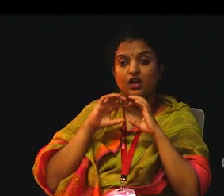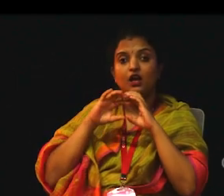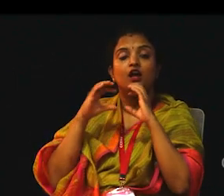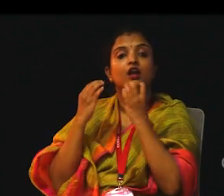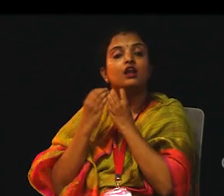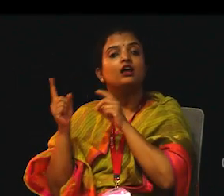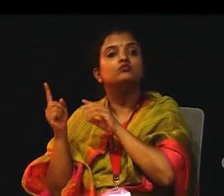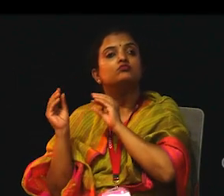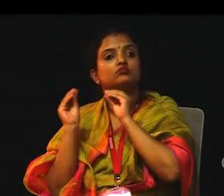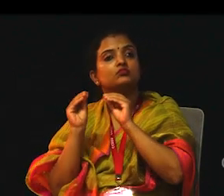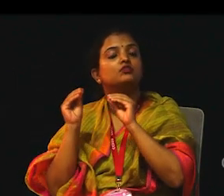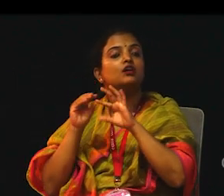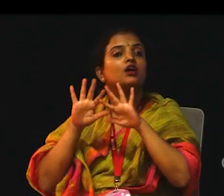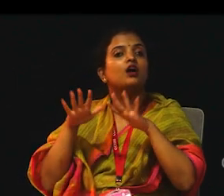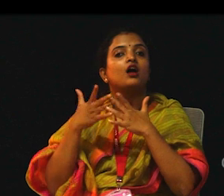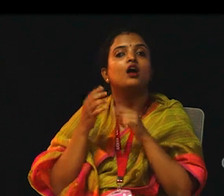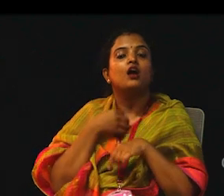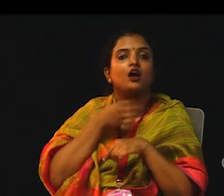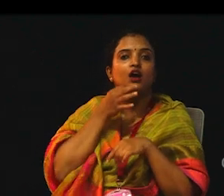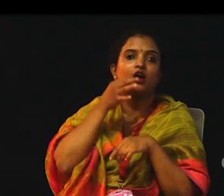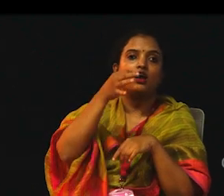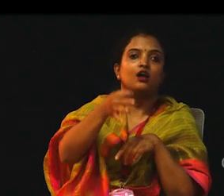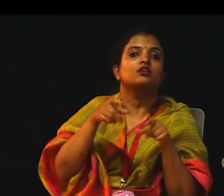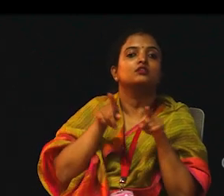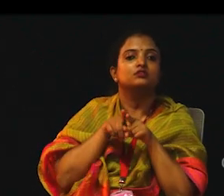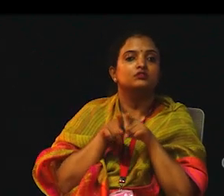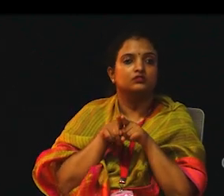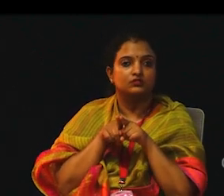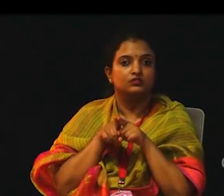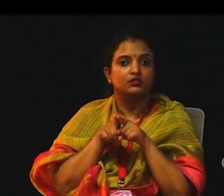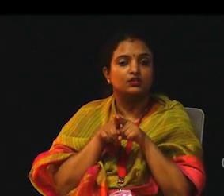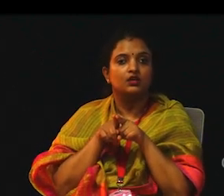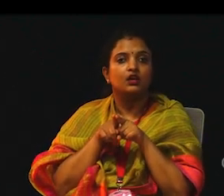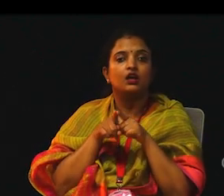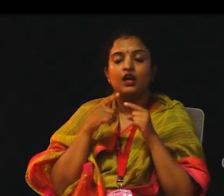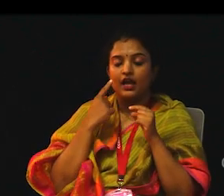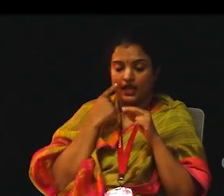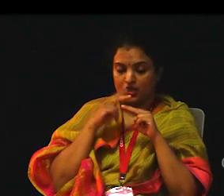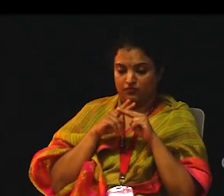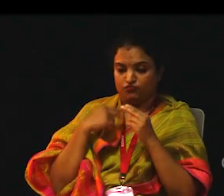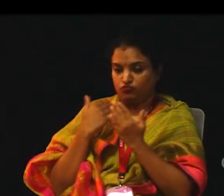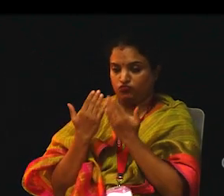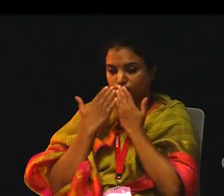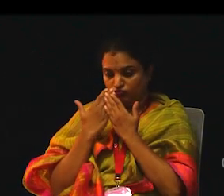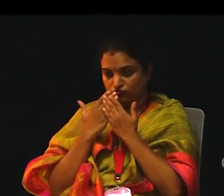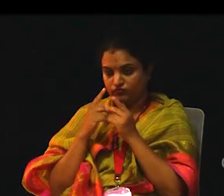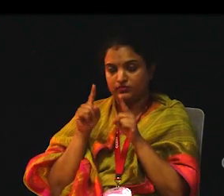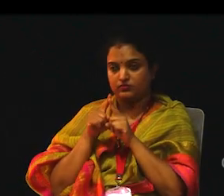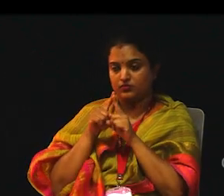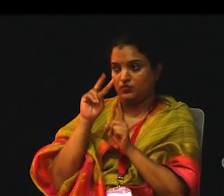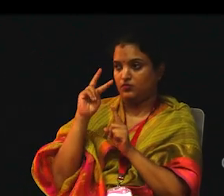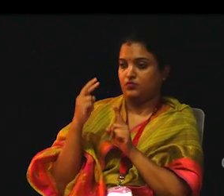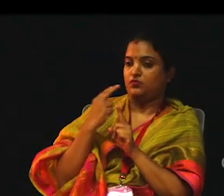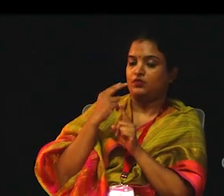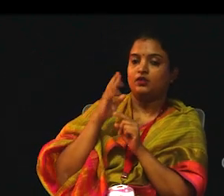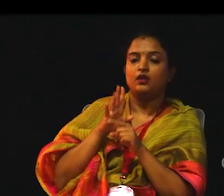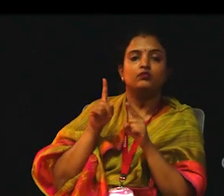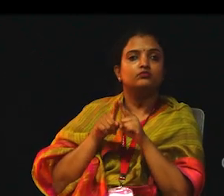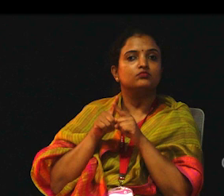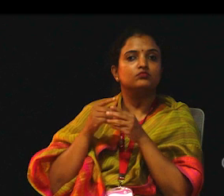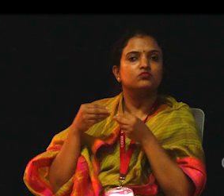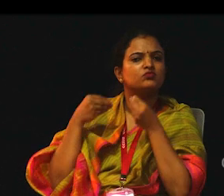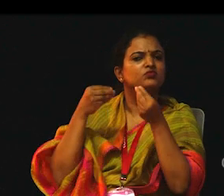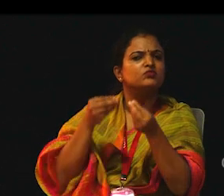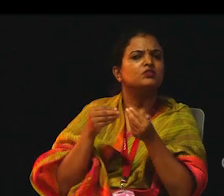classroom asks a lot from the classroom teacher. Educators recognize that providing